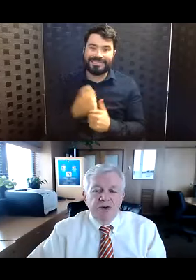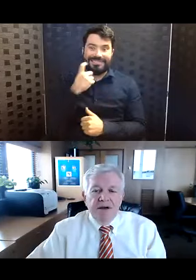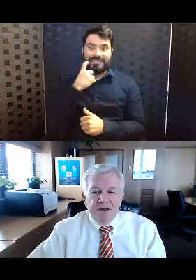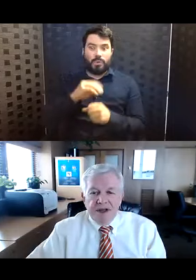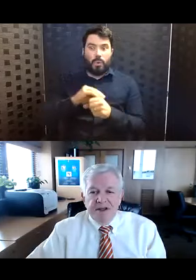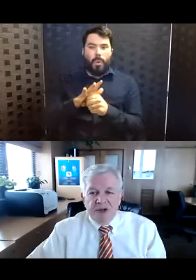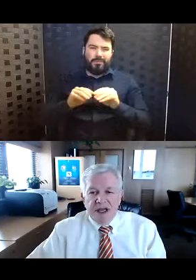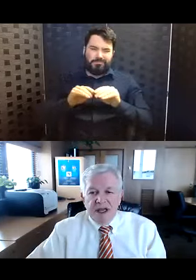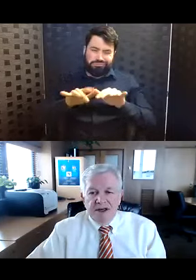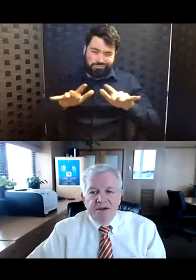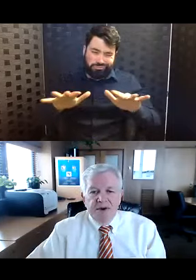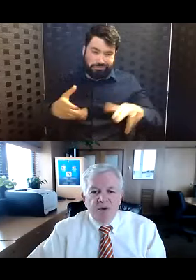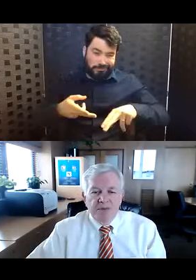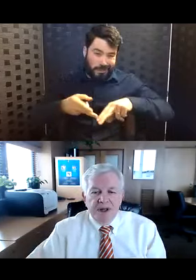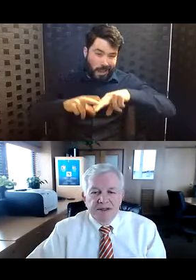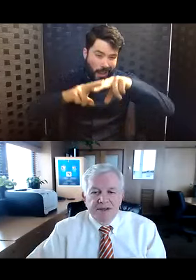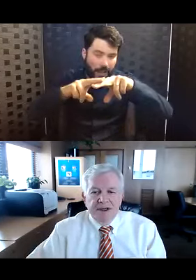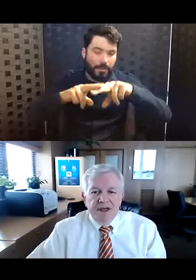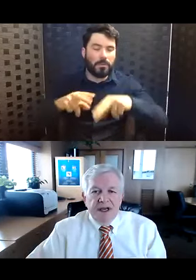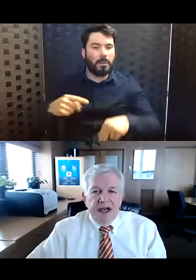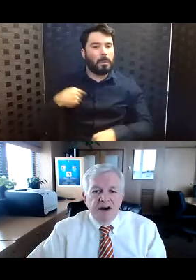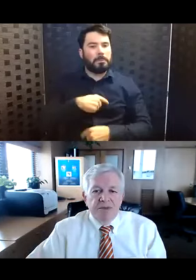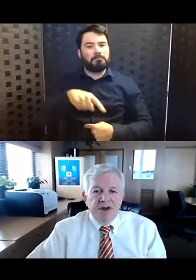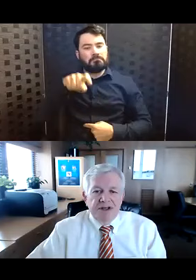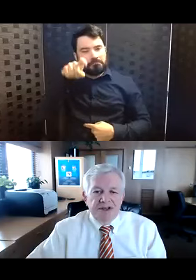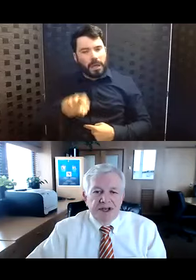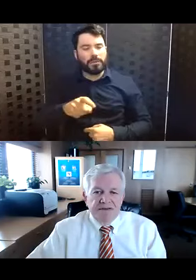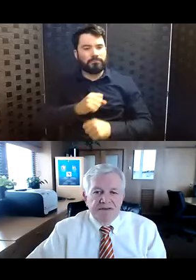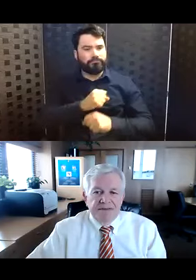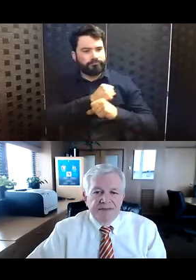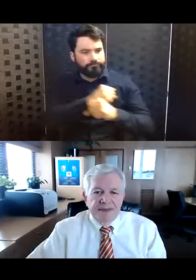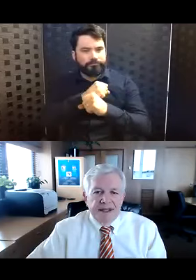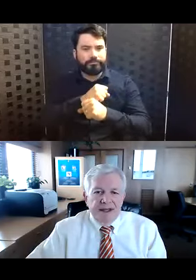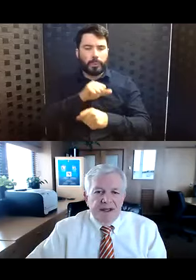to do everything that we can to keep our workplace and our communities safe.